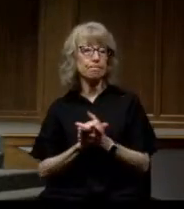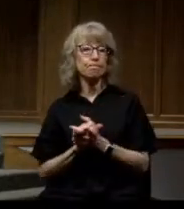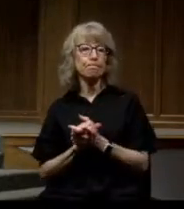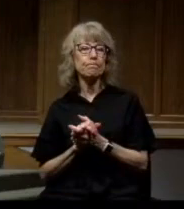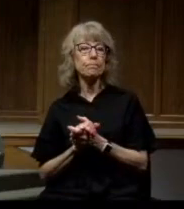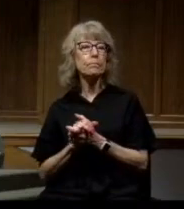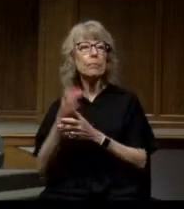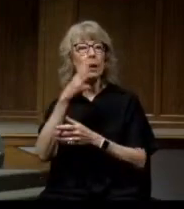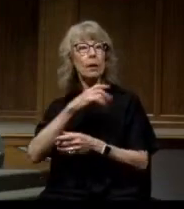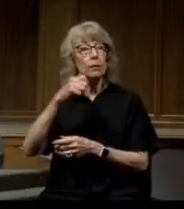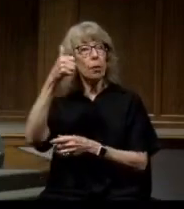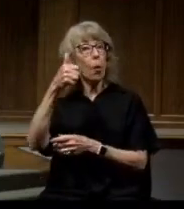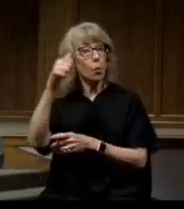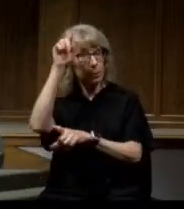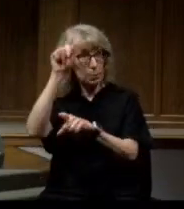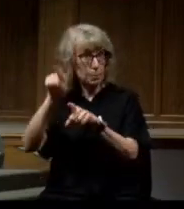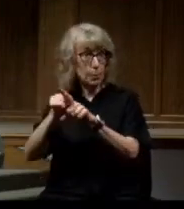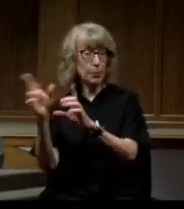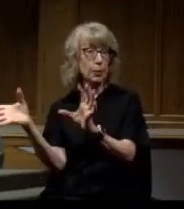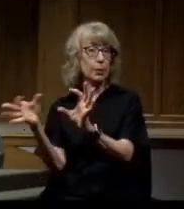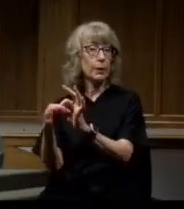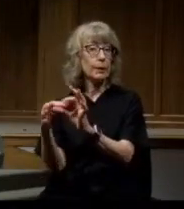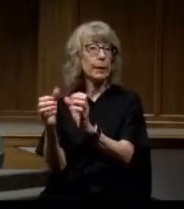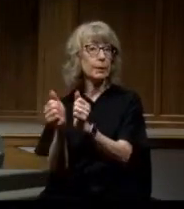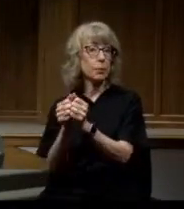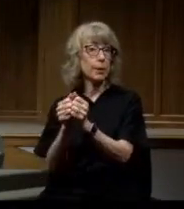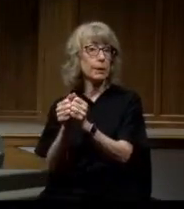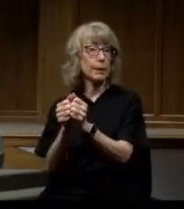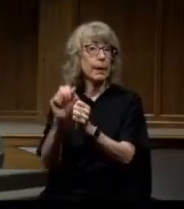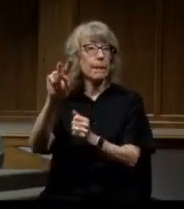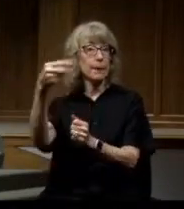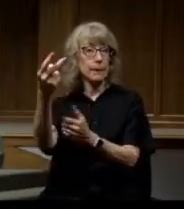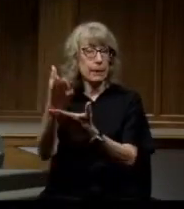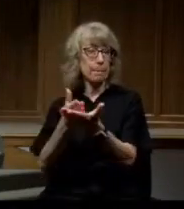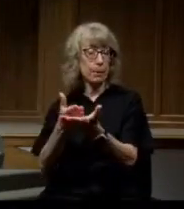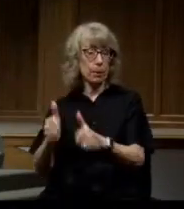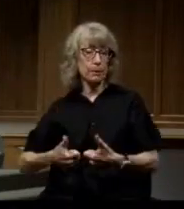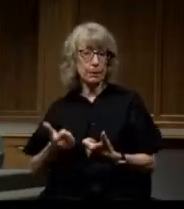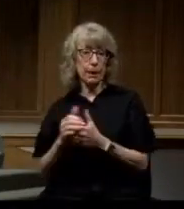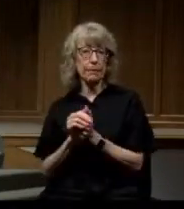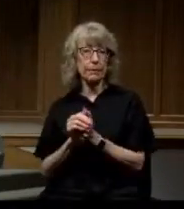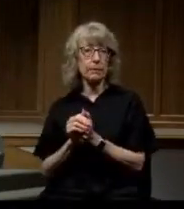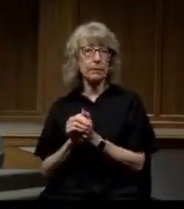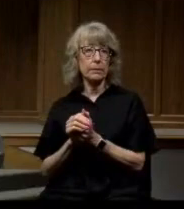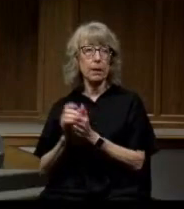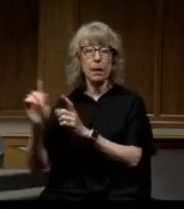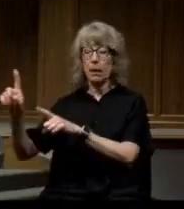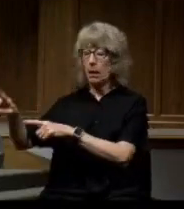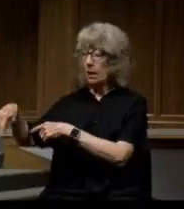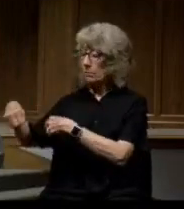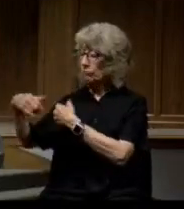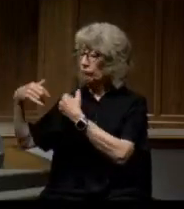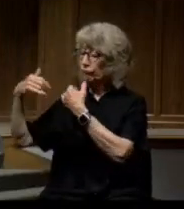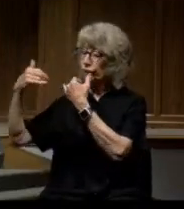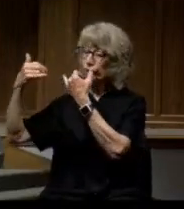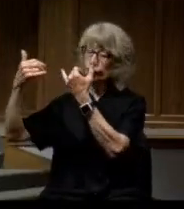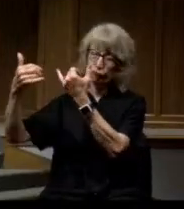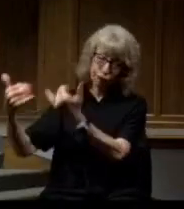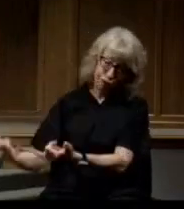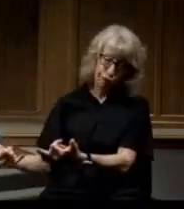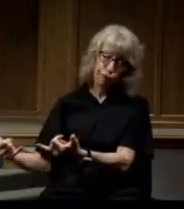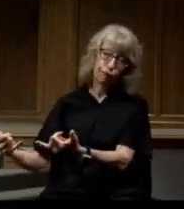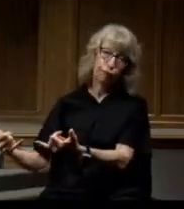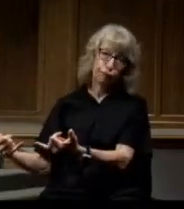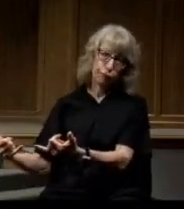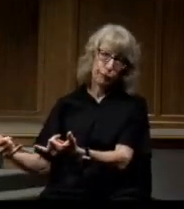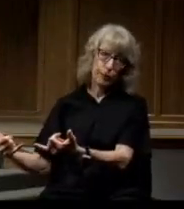second half of life. There's a few phrases that stand out to me. One of them is this: all these years. Like, you can just hear